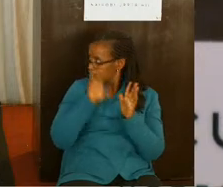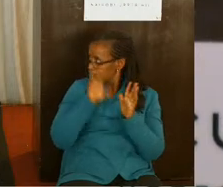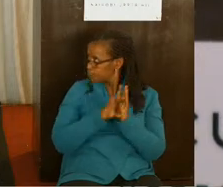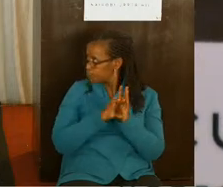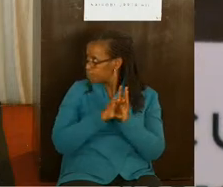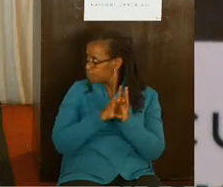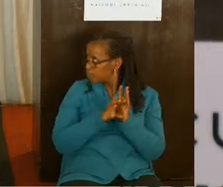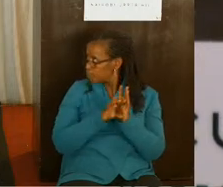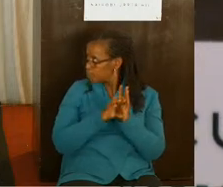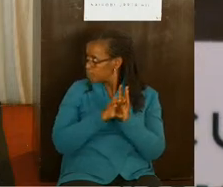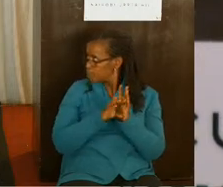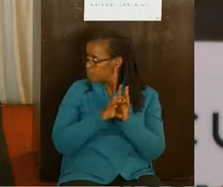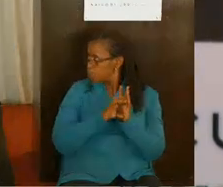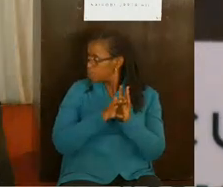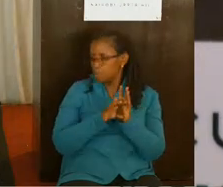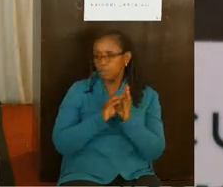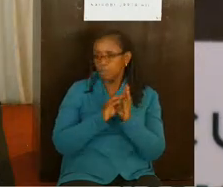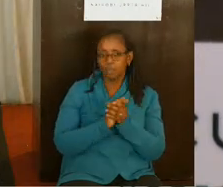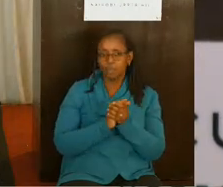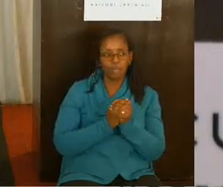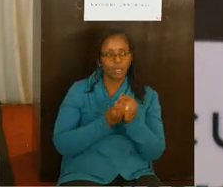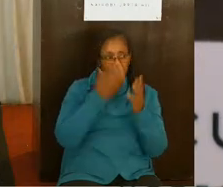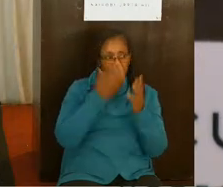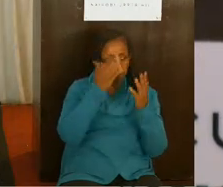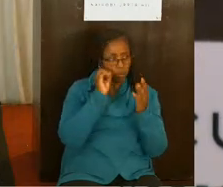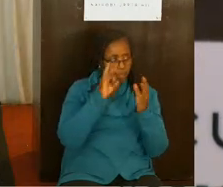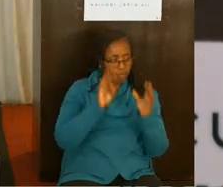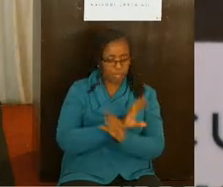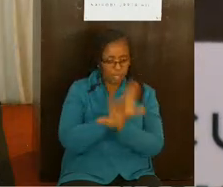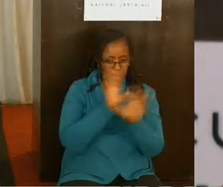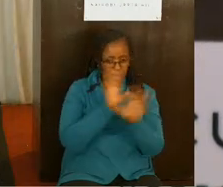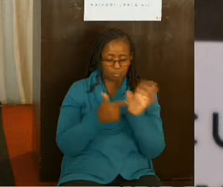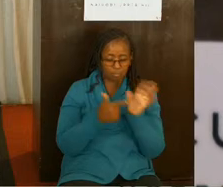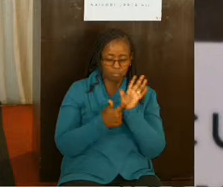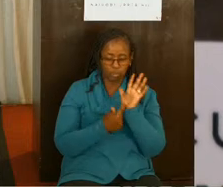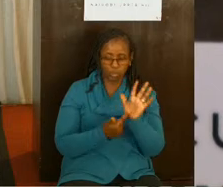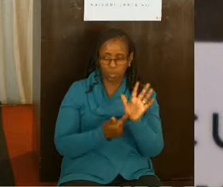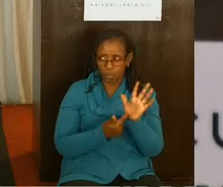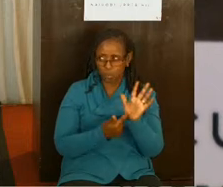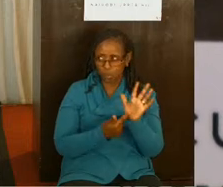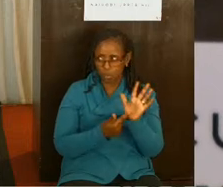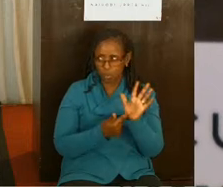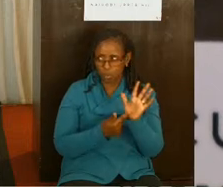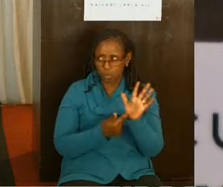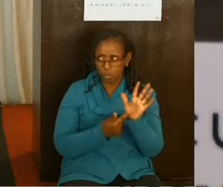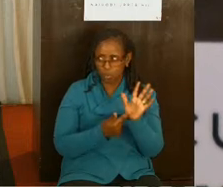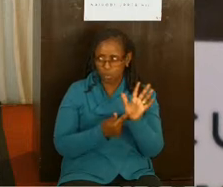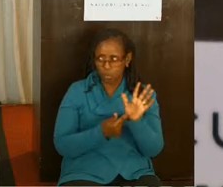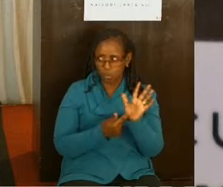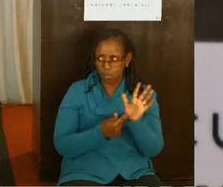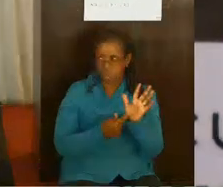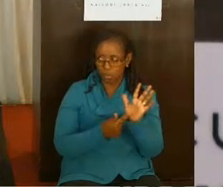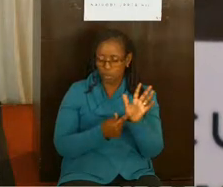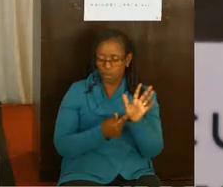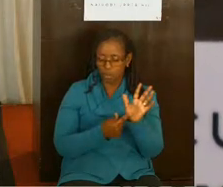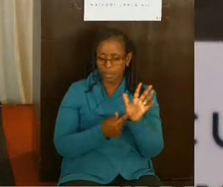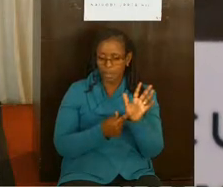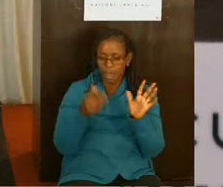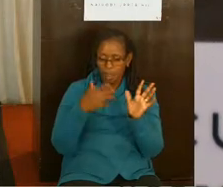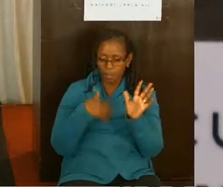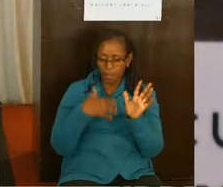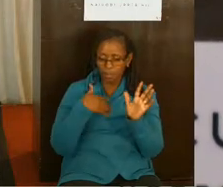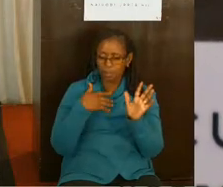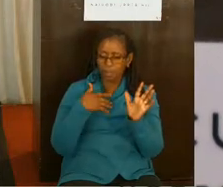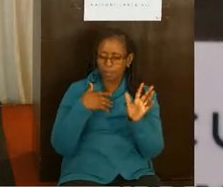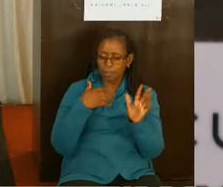just the images yeah I don't know how clear it is but it just shows our politicians Behaving Badly our